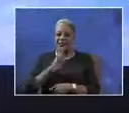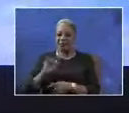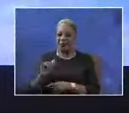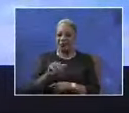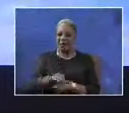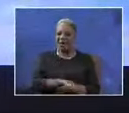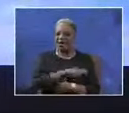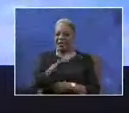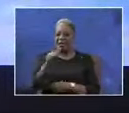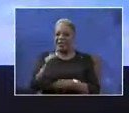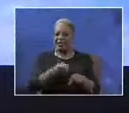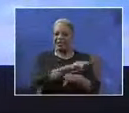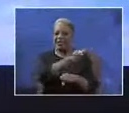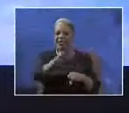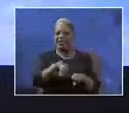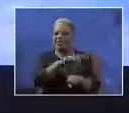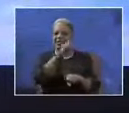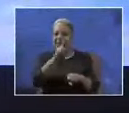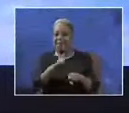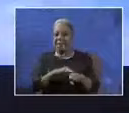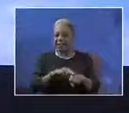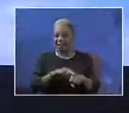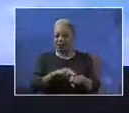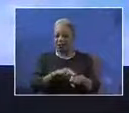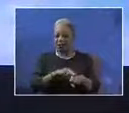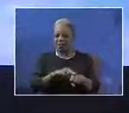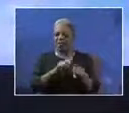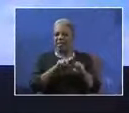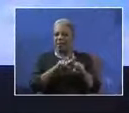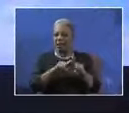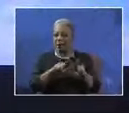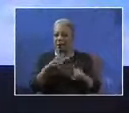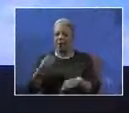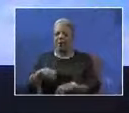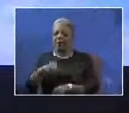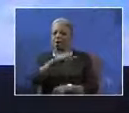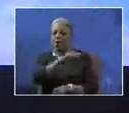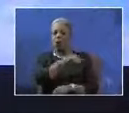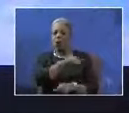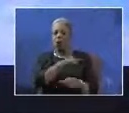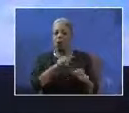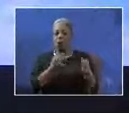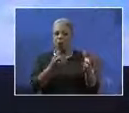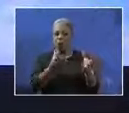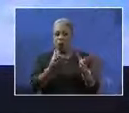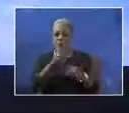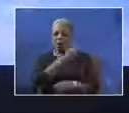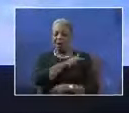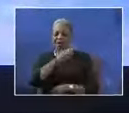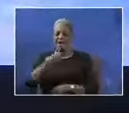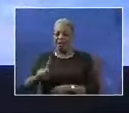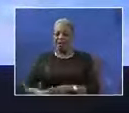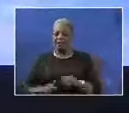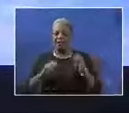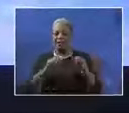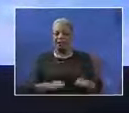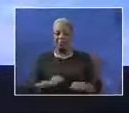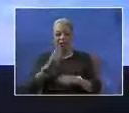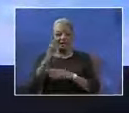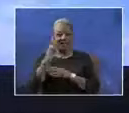said, well, he's invisible. Yahweh is invisible. We want a king that we can see. And so they get a king named